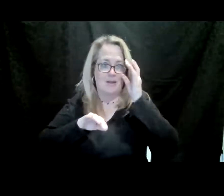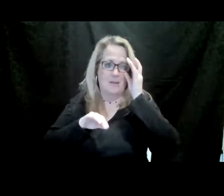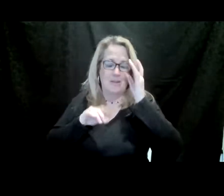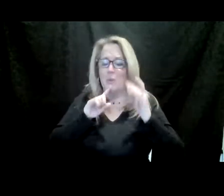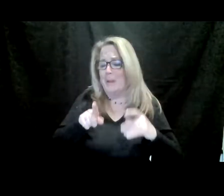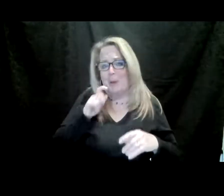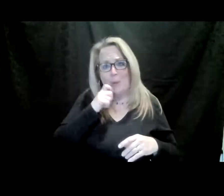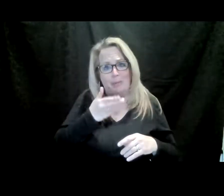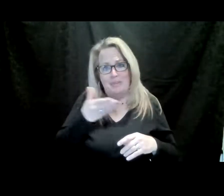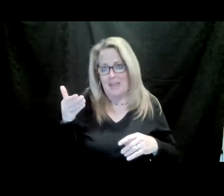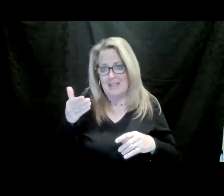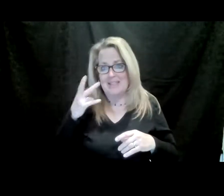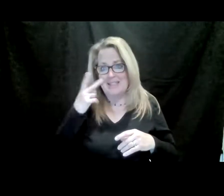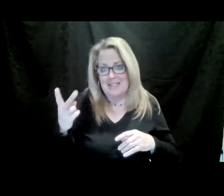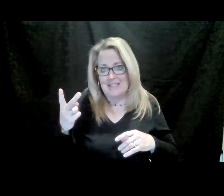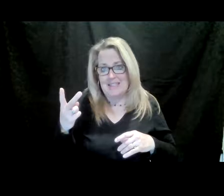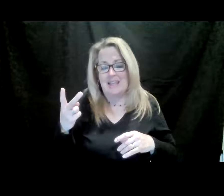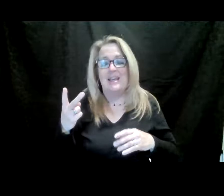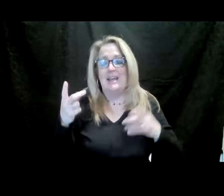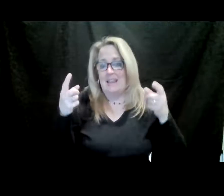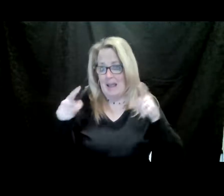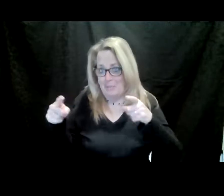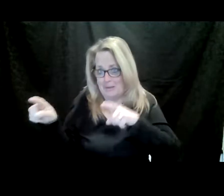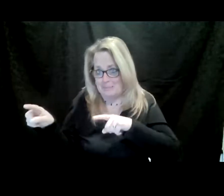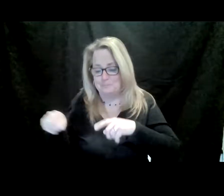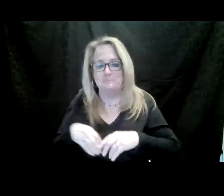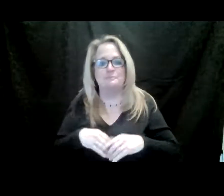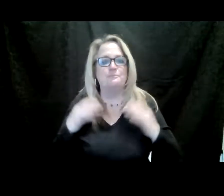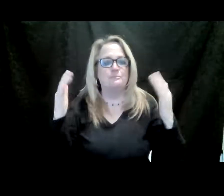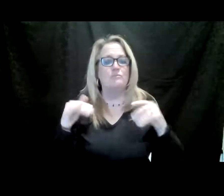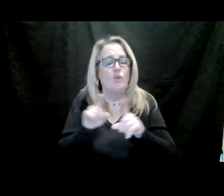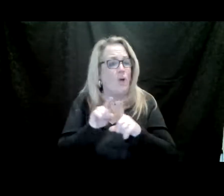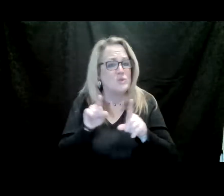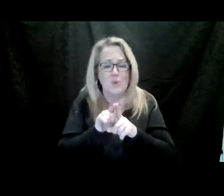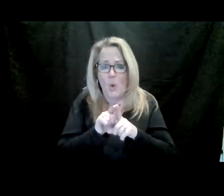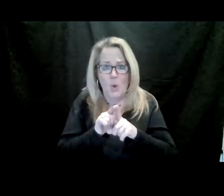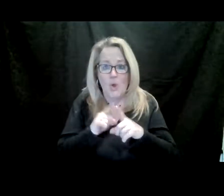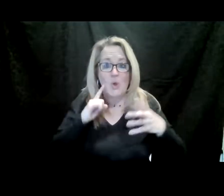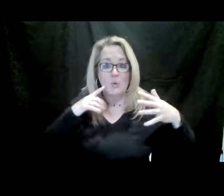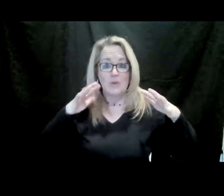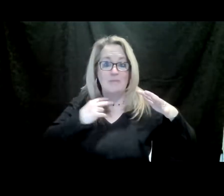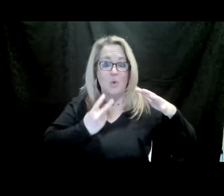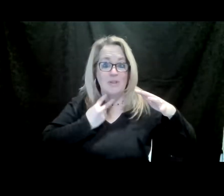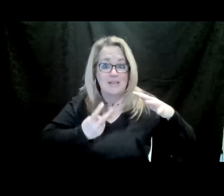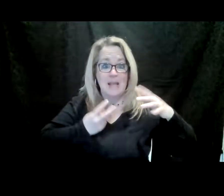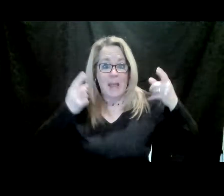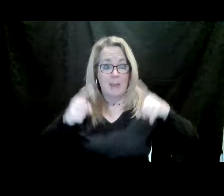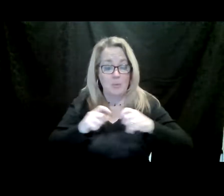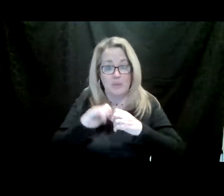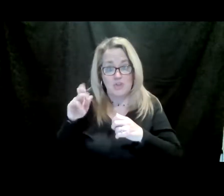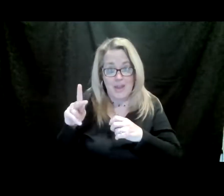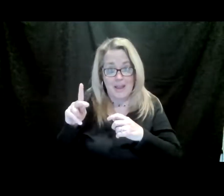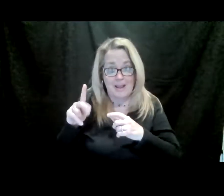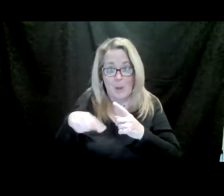thing to kind of see that happening. Also, vocalizations occurred with Jack when he